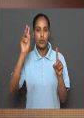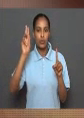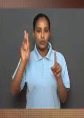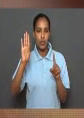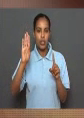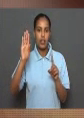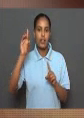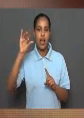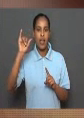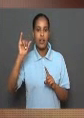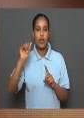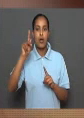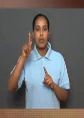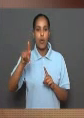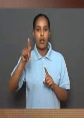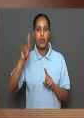1,3-butadiene,